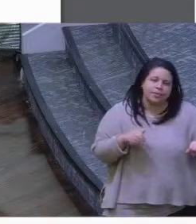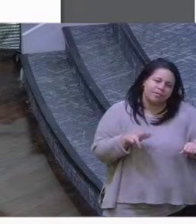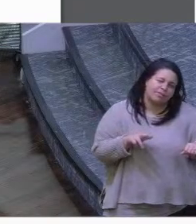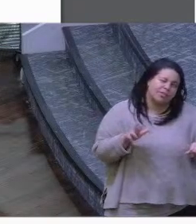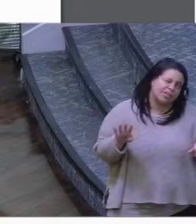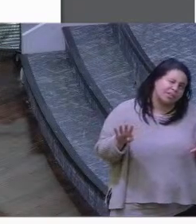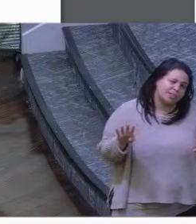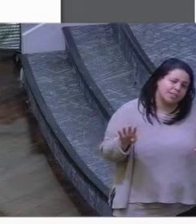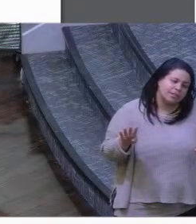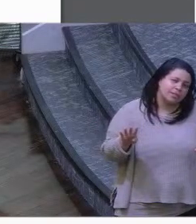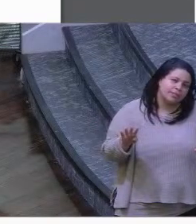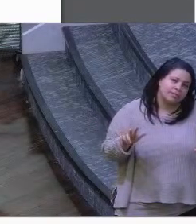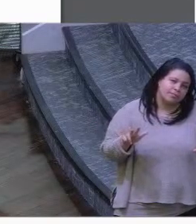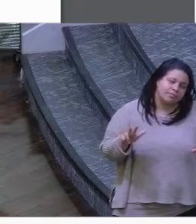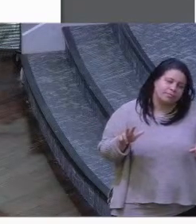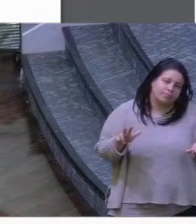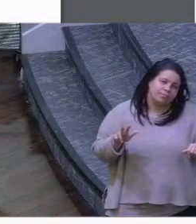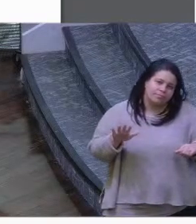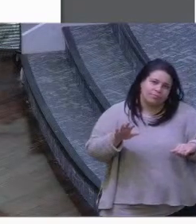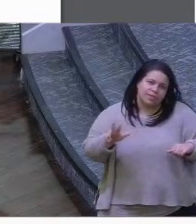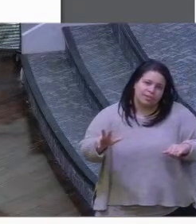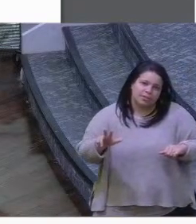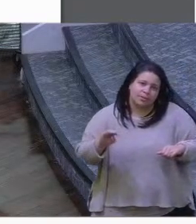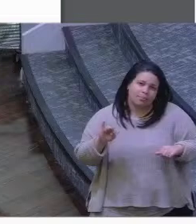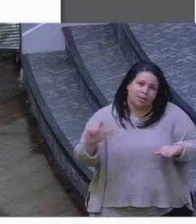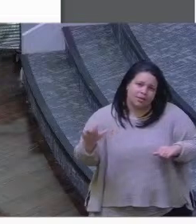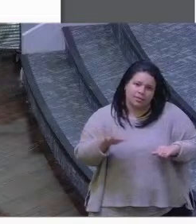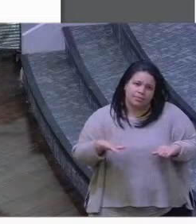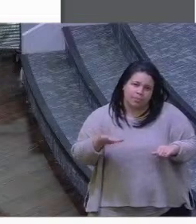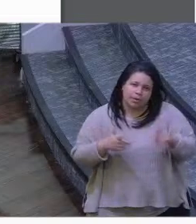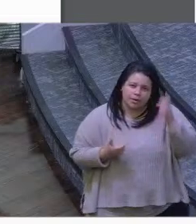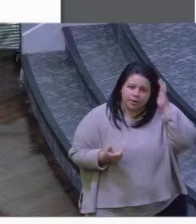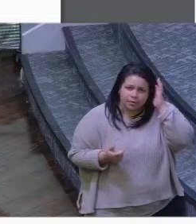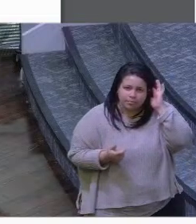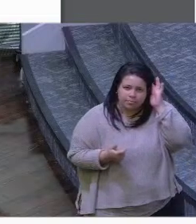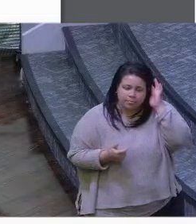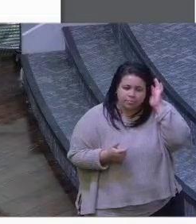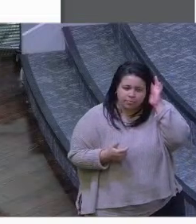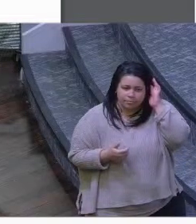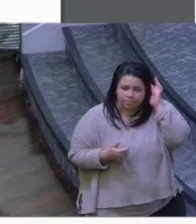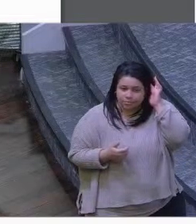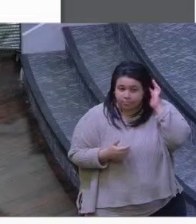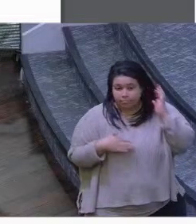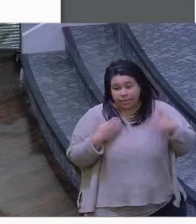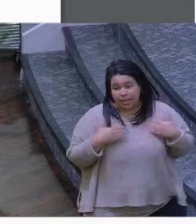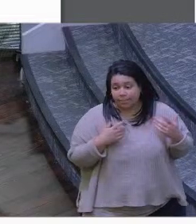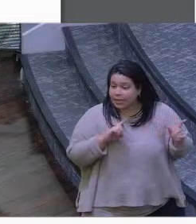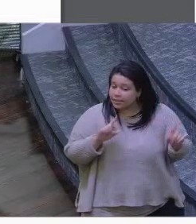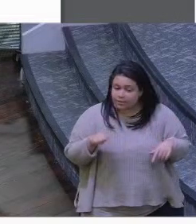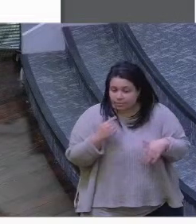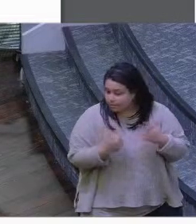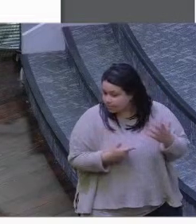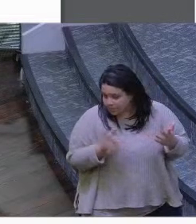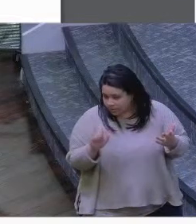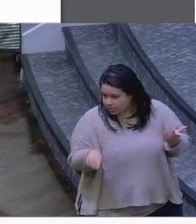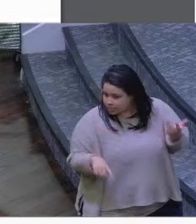54 million, somewhere in that range. So, and I'll be happy to answer any questions y'all might have.